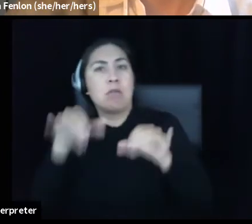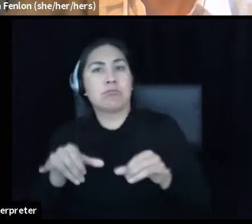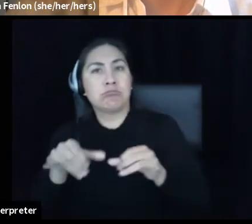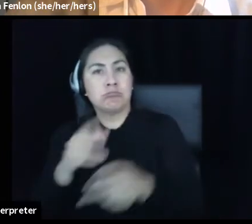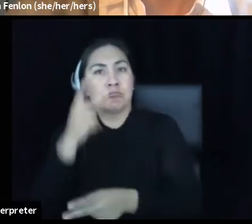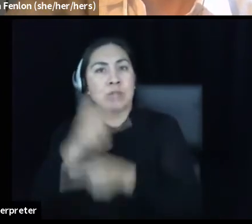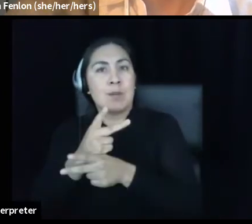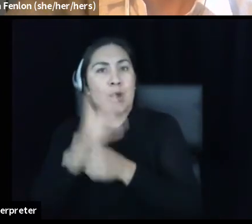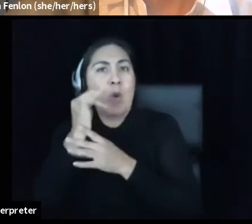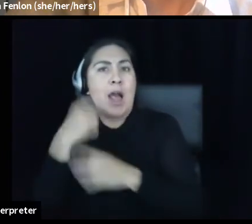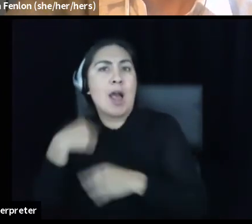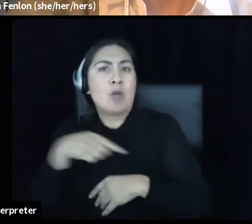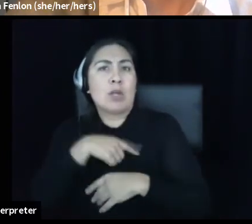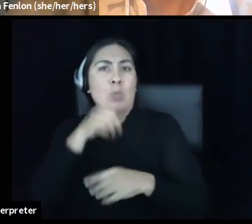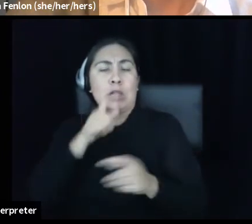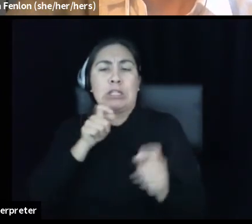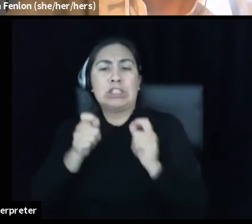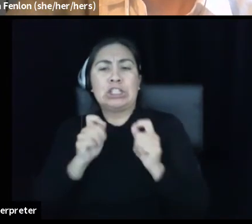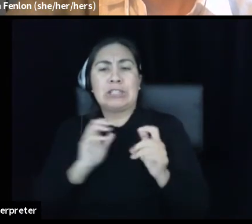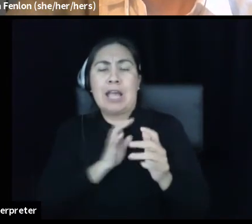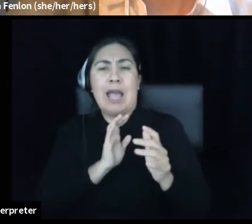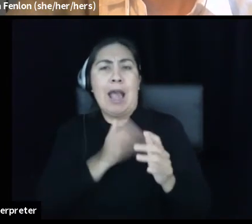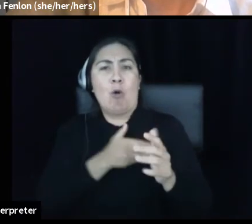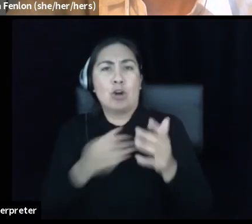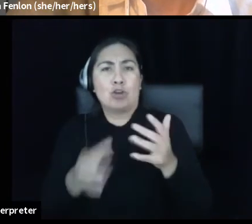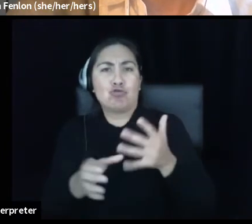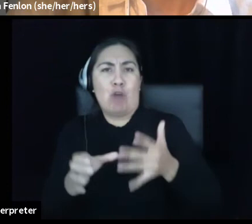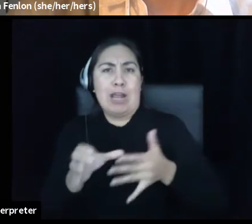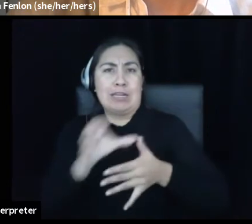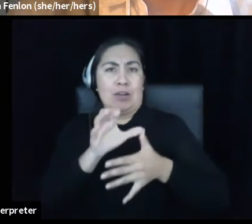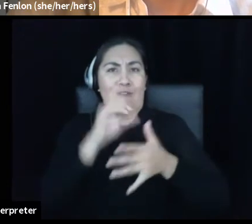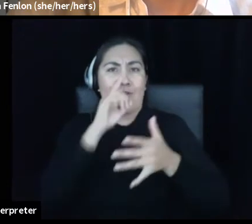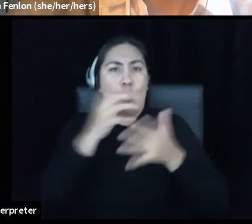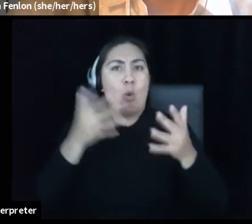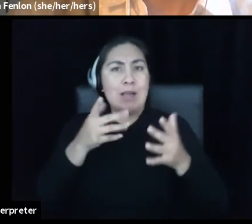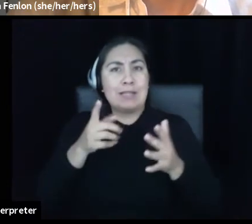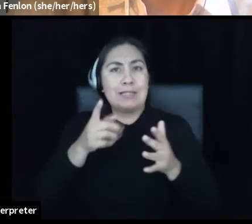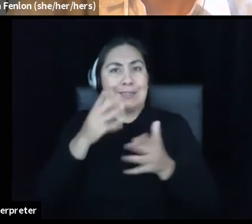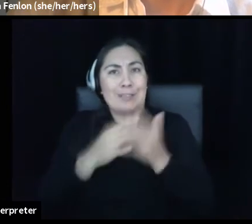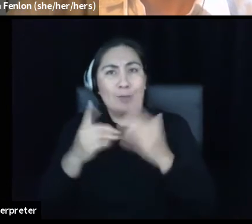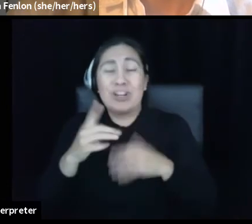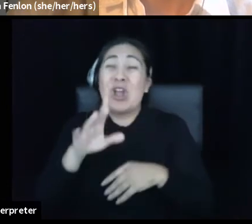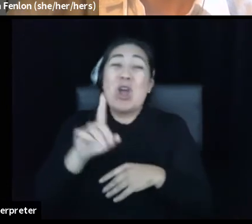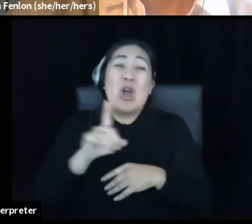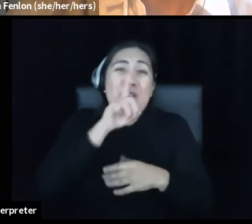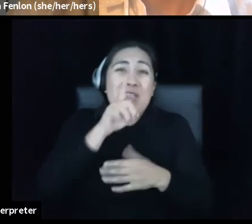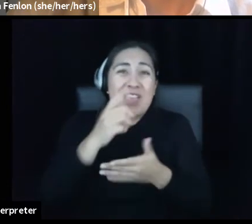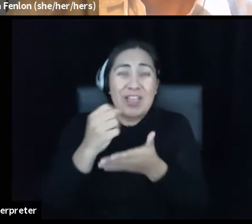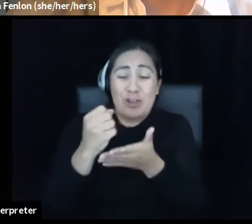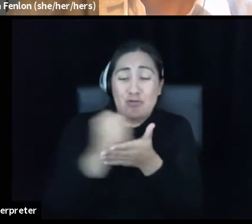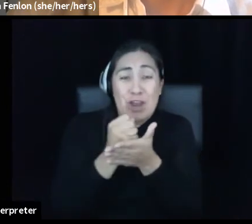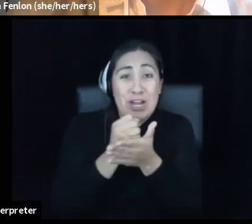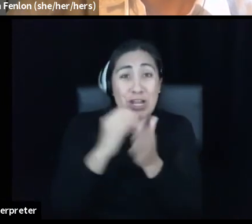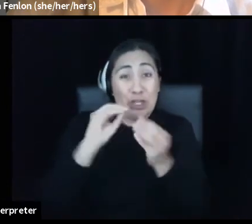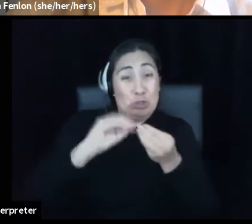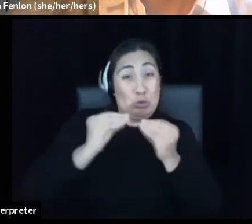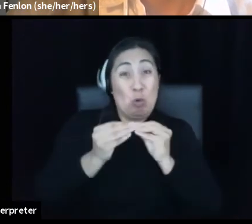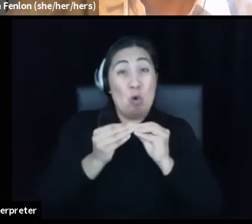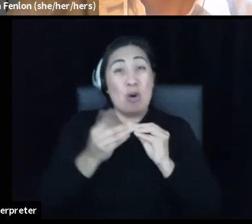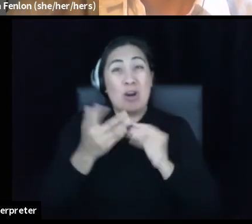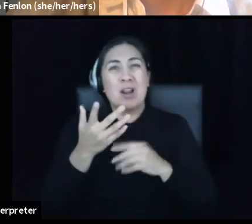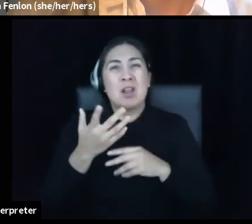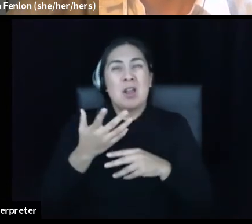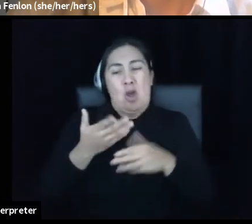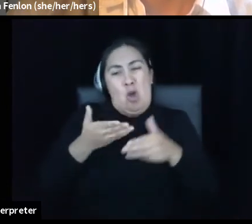our criteria for determining what someone's a credit score is really just a shorthand way for one